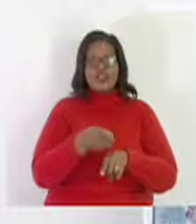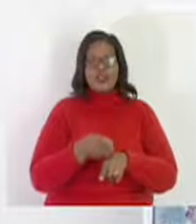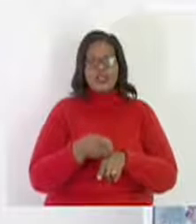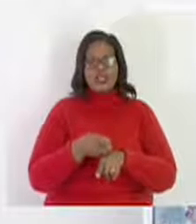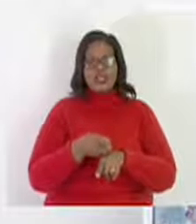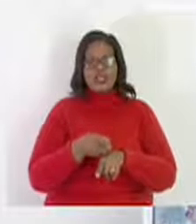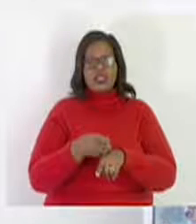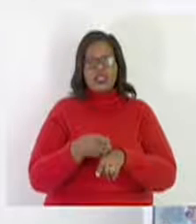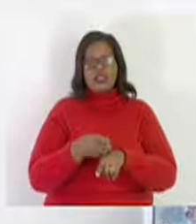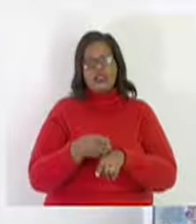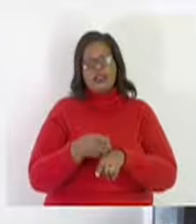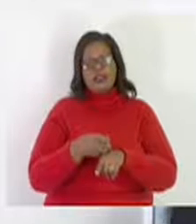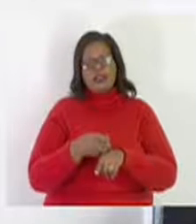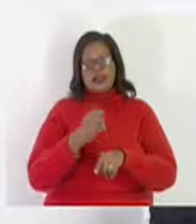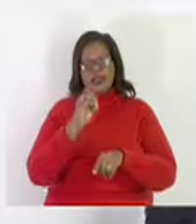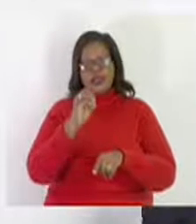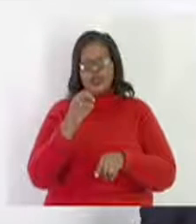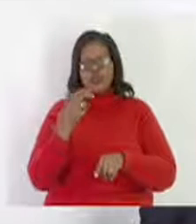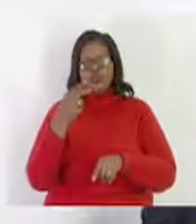46,023.